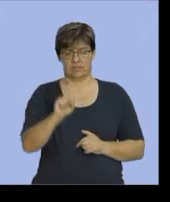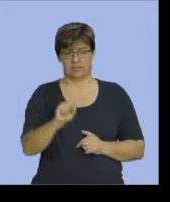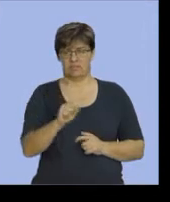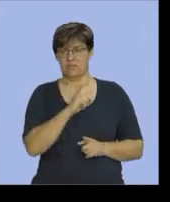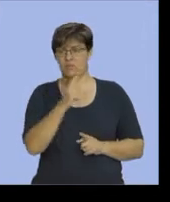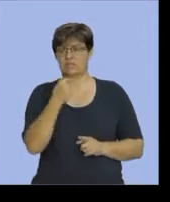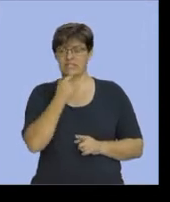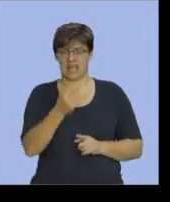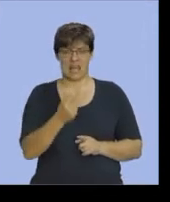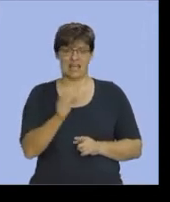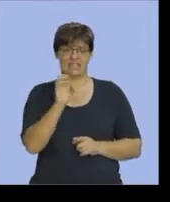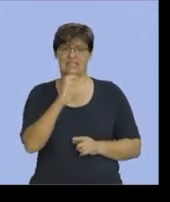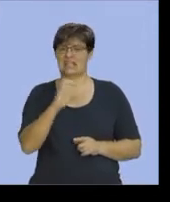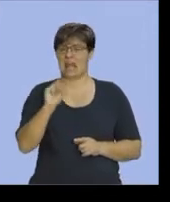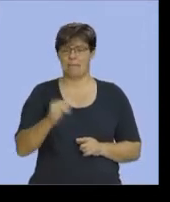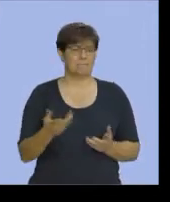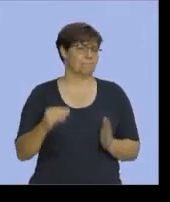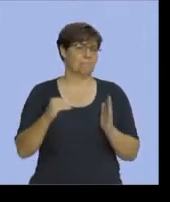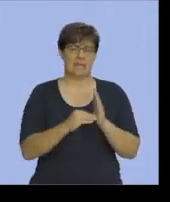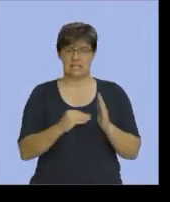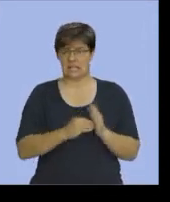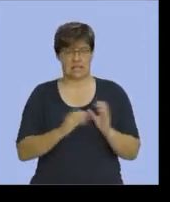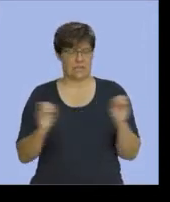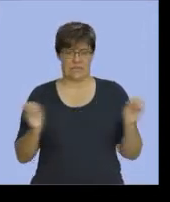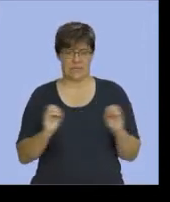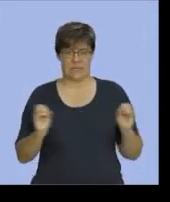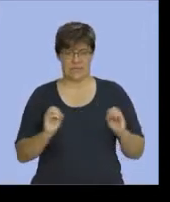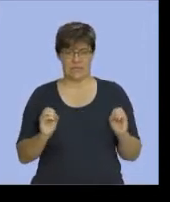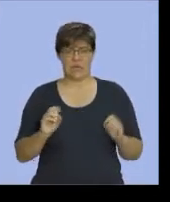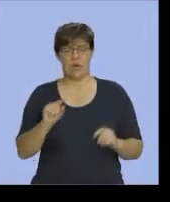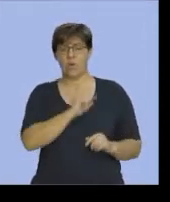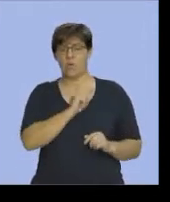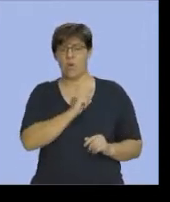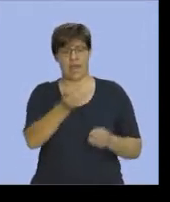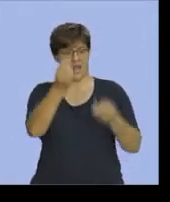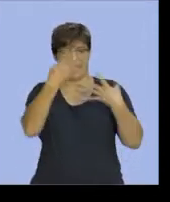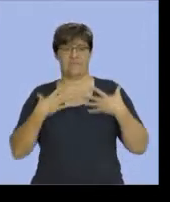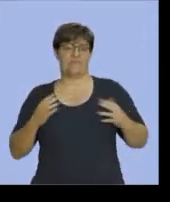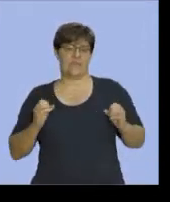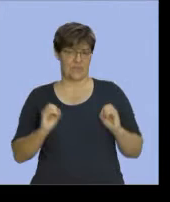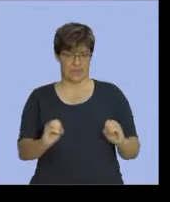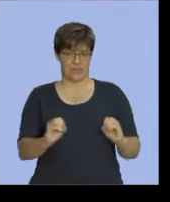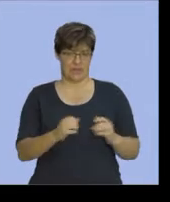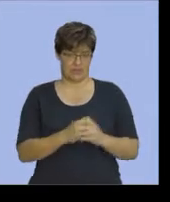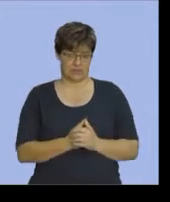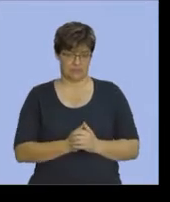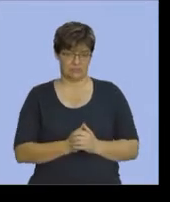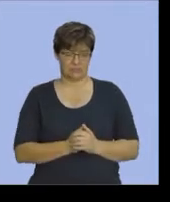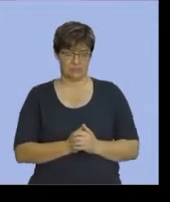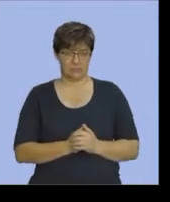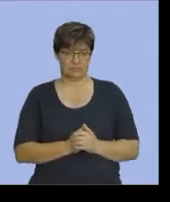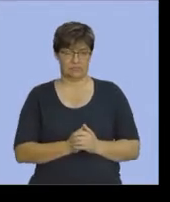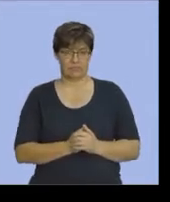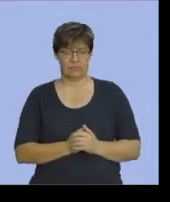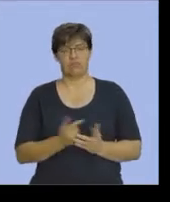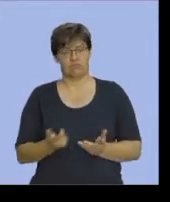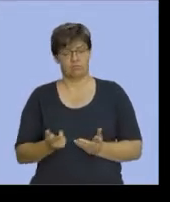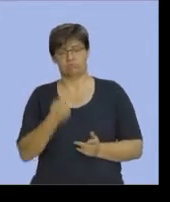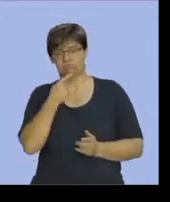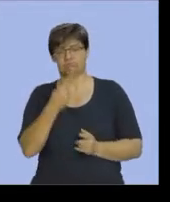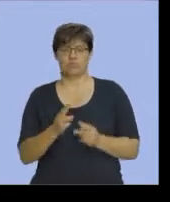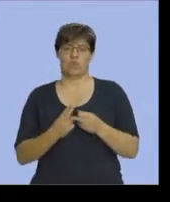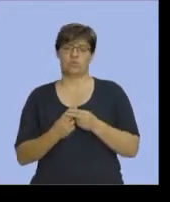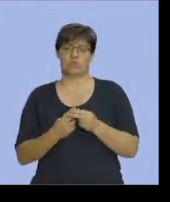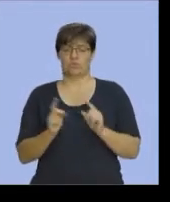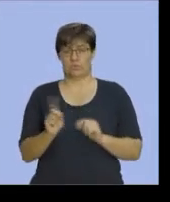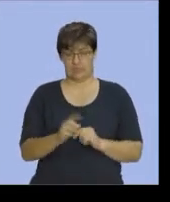units. You're not going to say centimeters, meters, or anything like that, because they didn't give us the 10 in terms